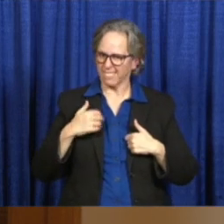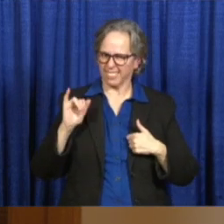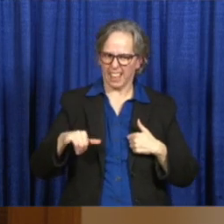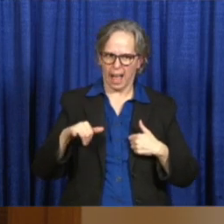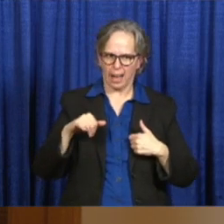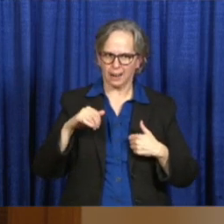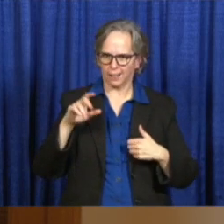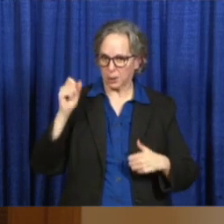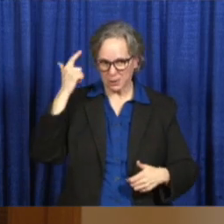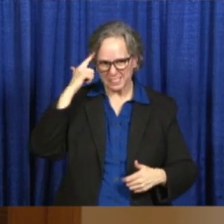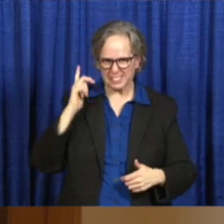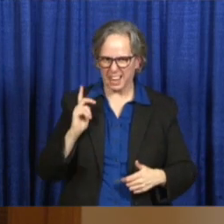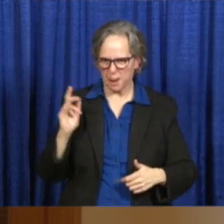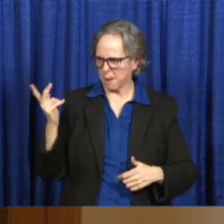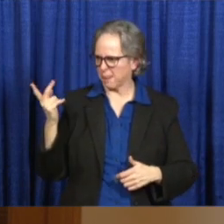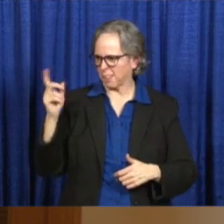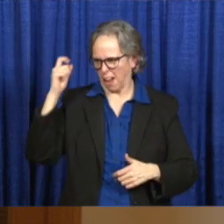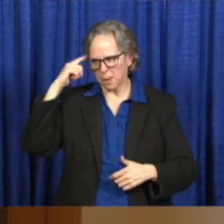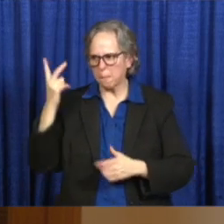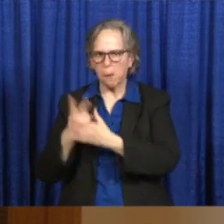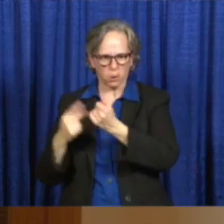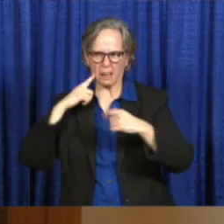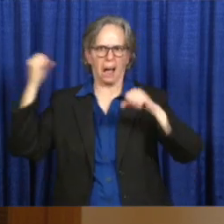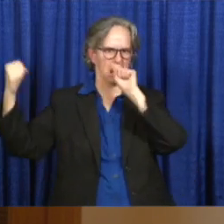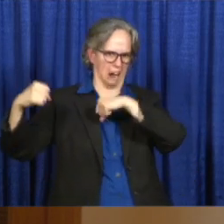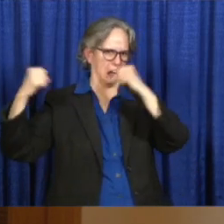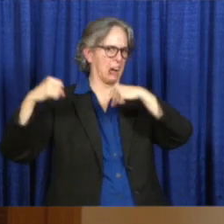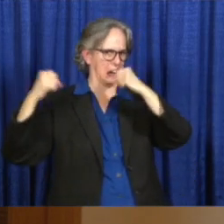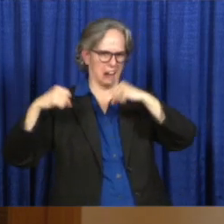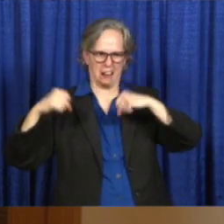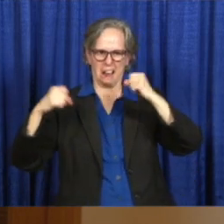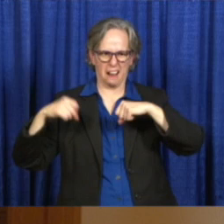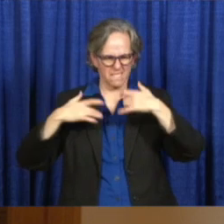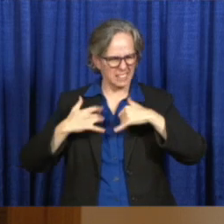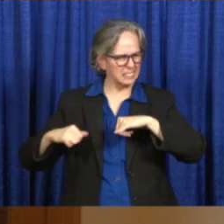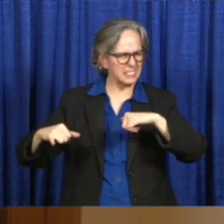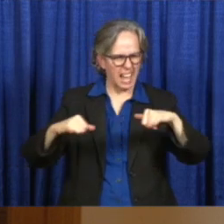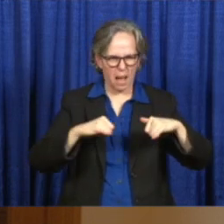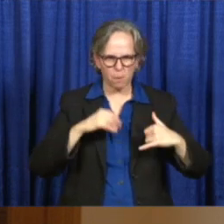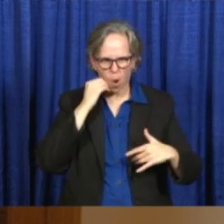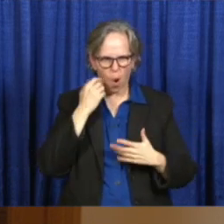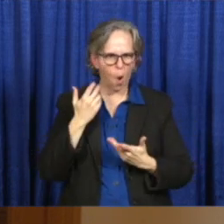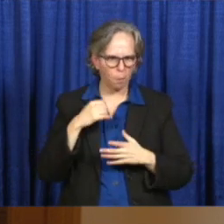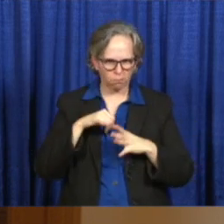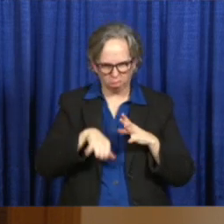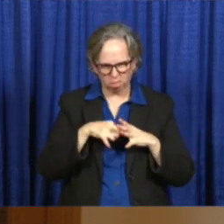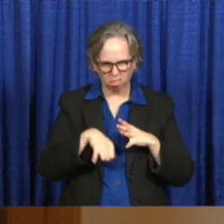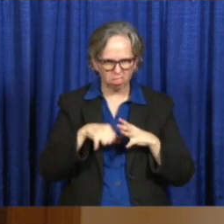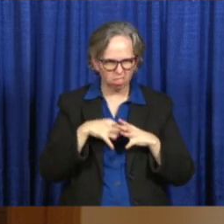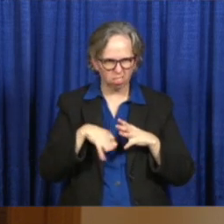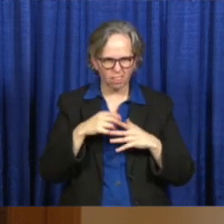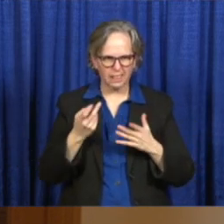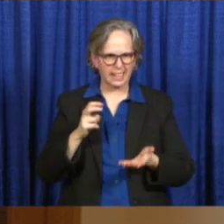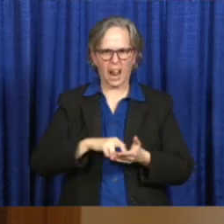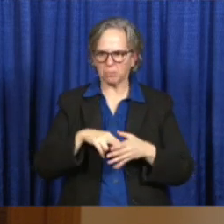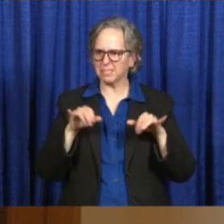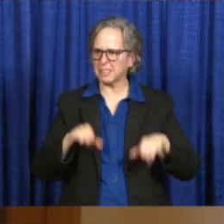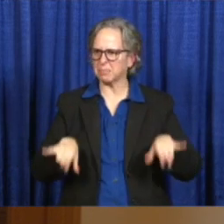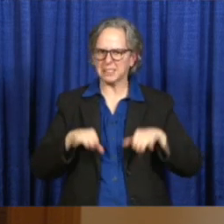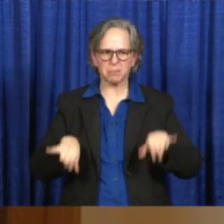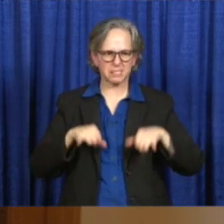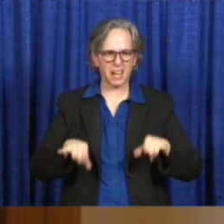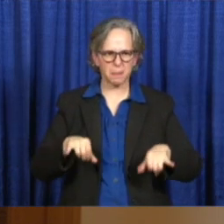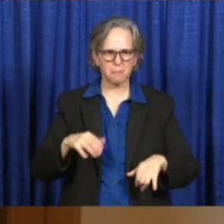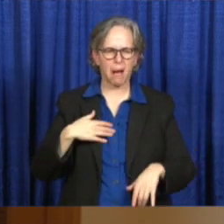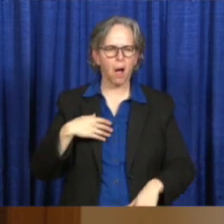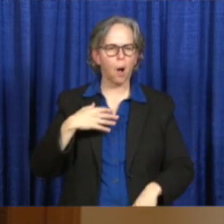Governor. Sometimes I think a lot of us at home are feeling that way as well. My oldest son, Jake, he